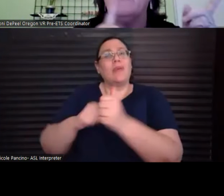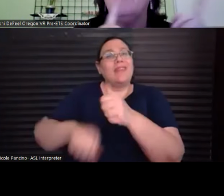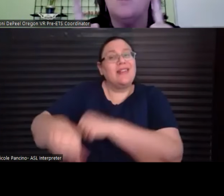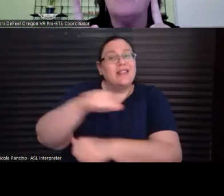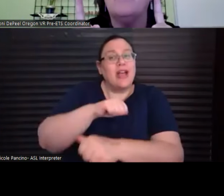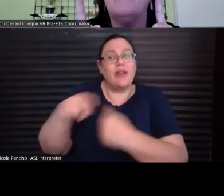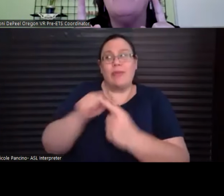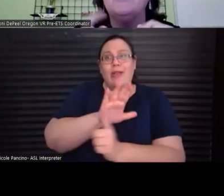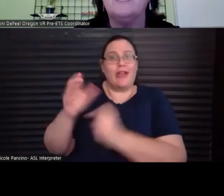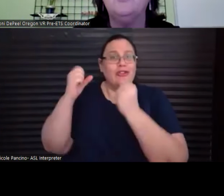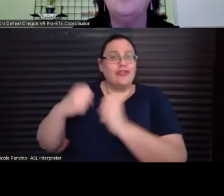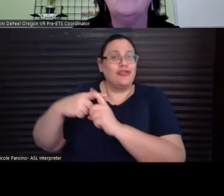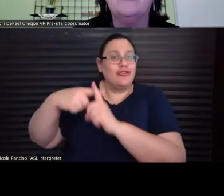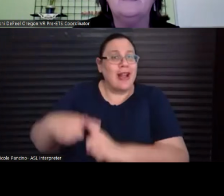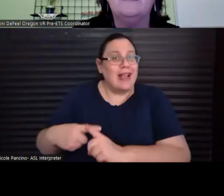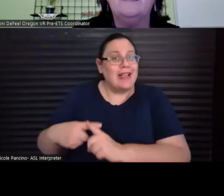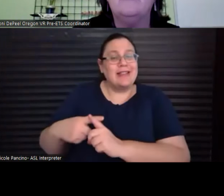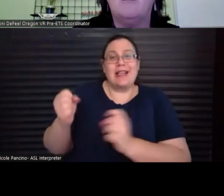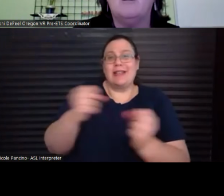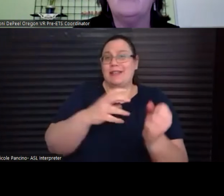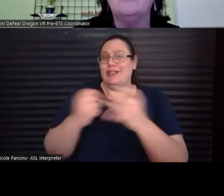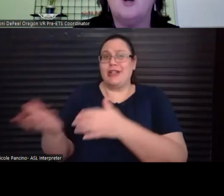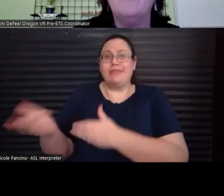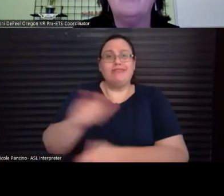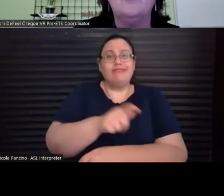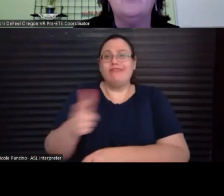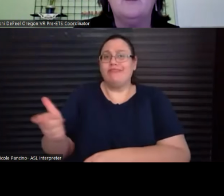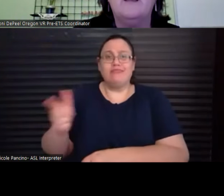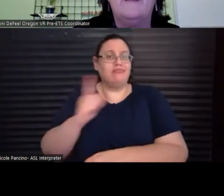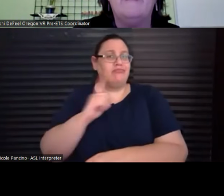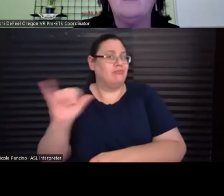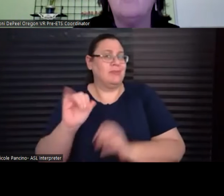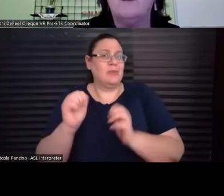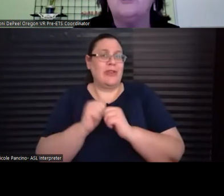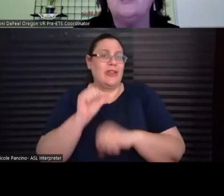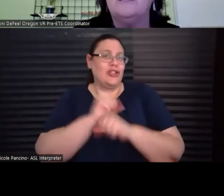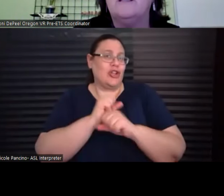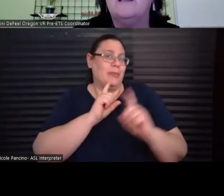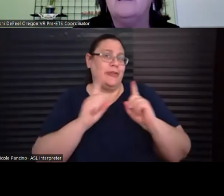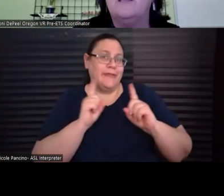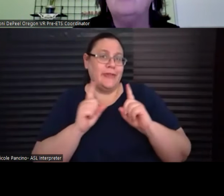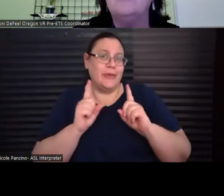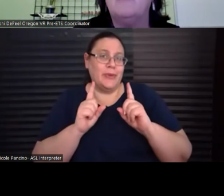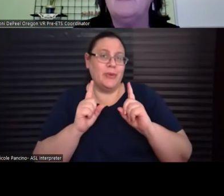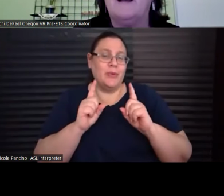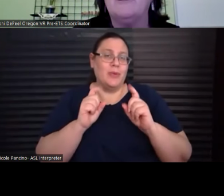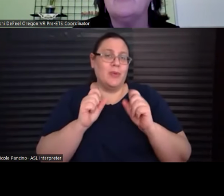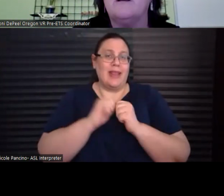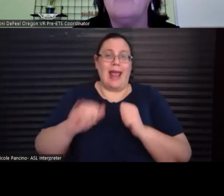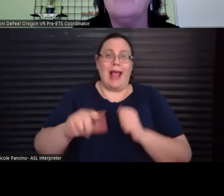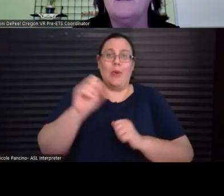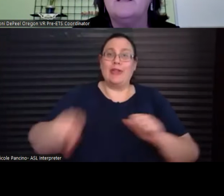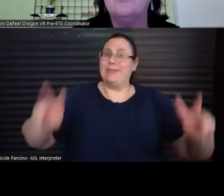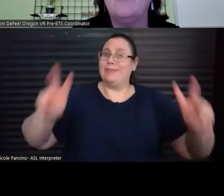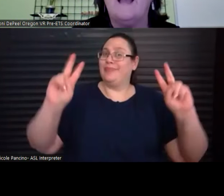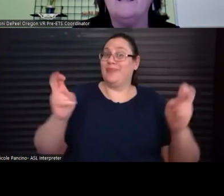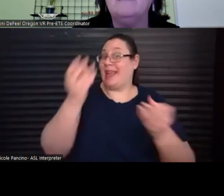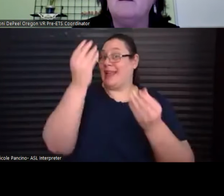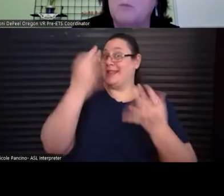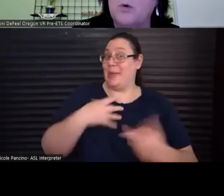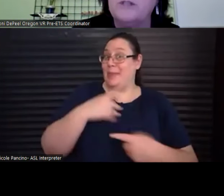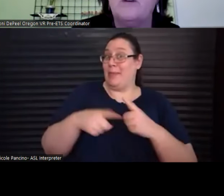share back and forth, much like you would in a job interview. And that question, can you tell me about yourself?